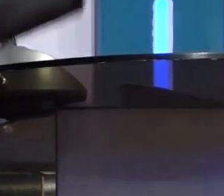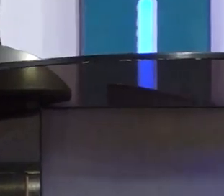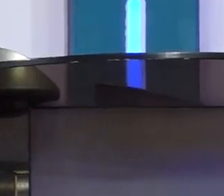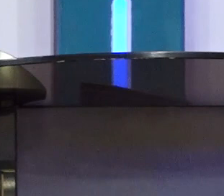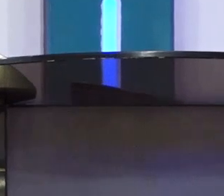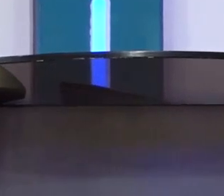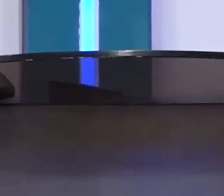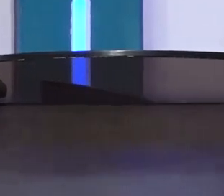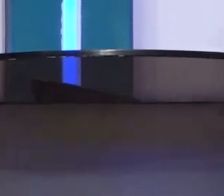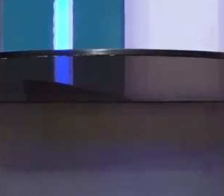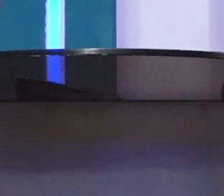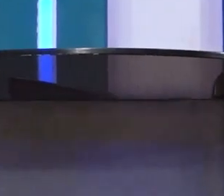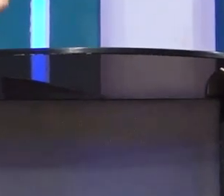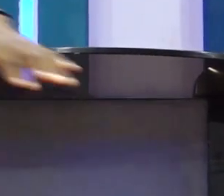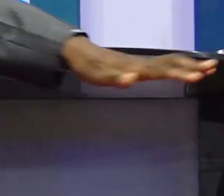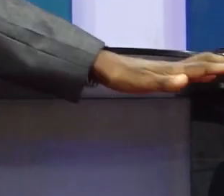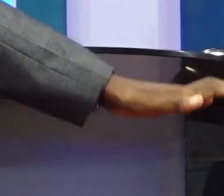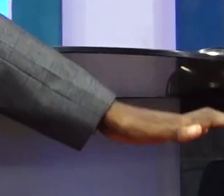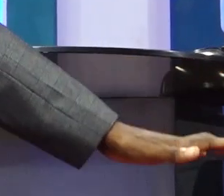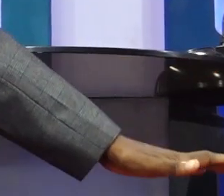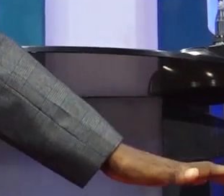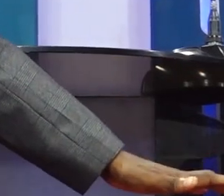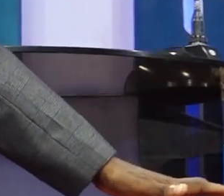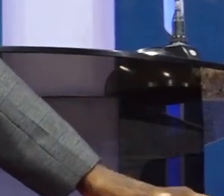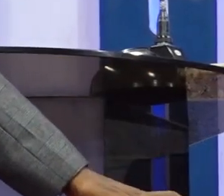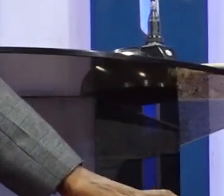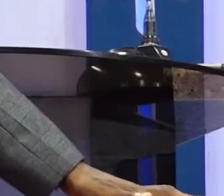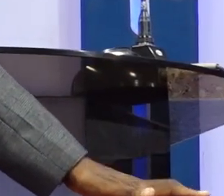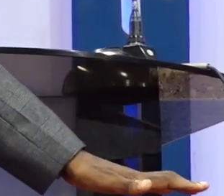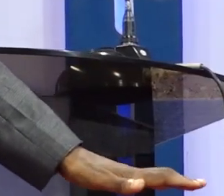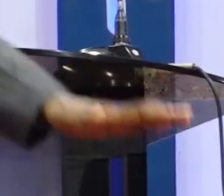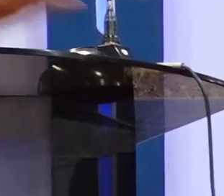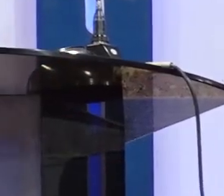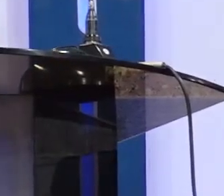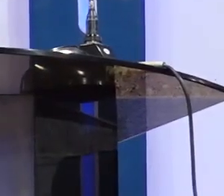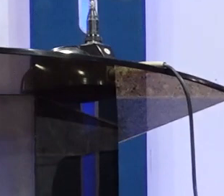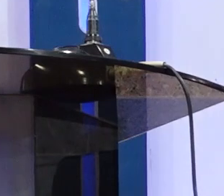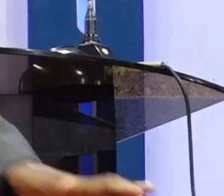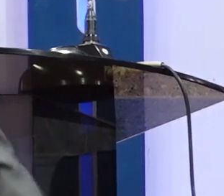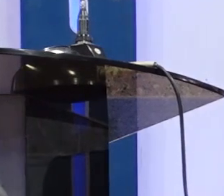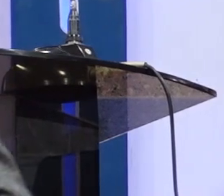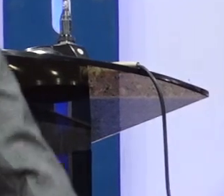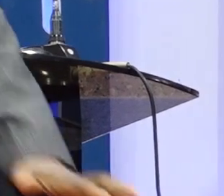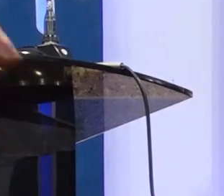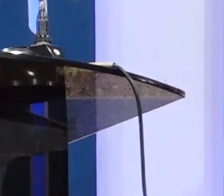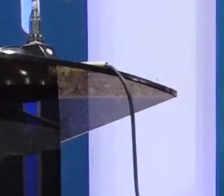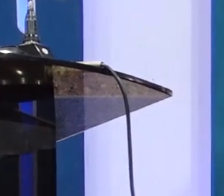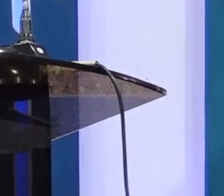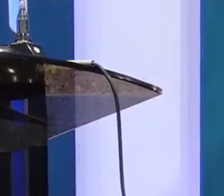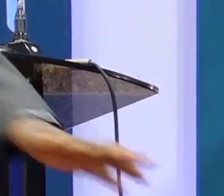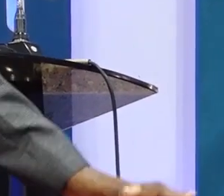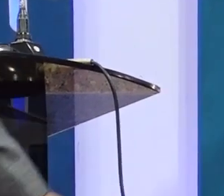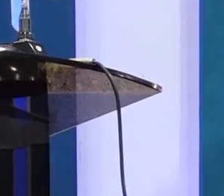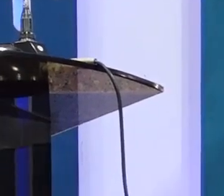in that? Na kule ambako alikuwa anafagia akatulia vua. Where it was flooding, it stopped flooding. Nikawaambia tutubu sisi. I told you let's repent. Maana